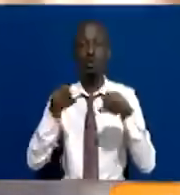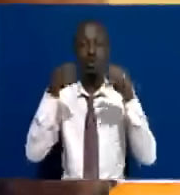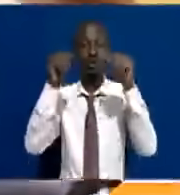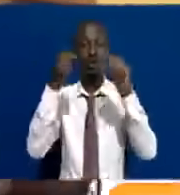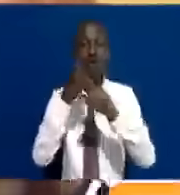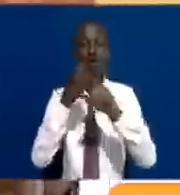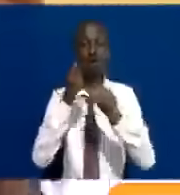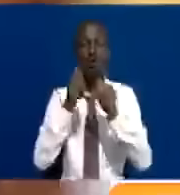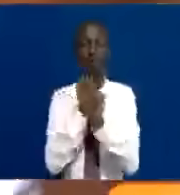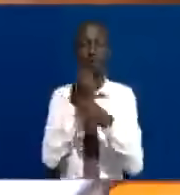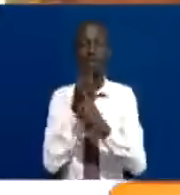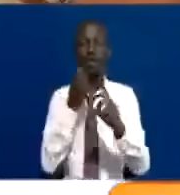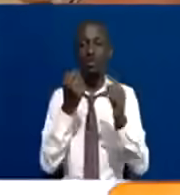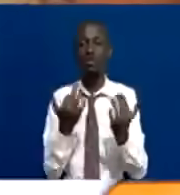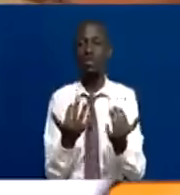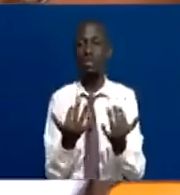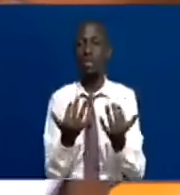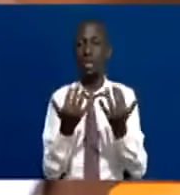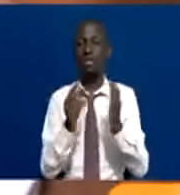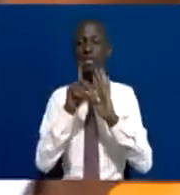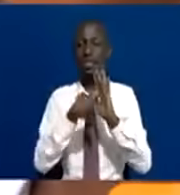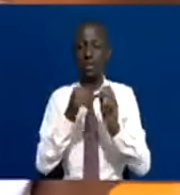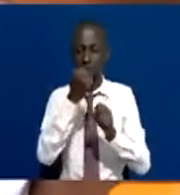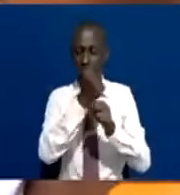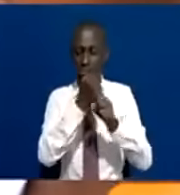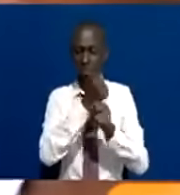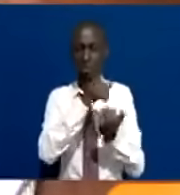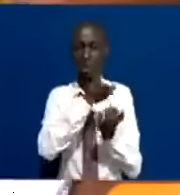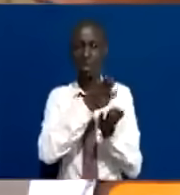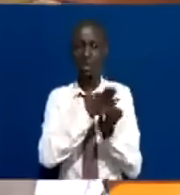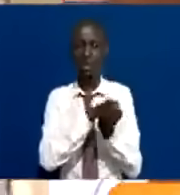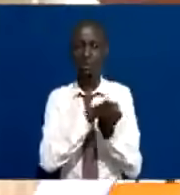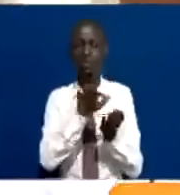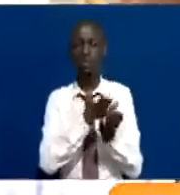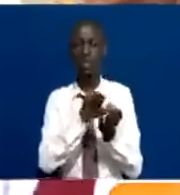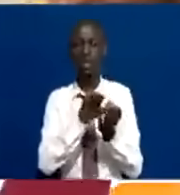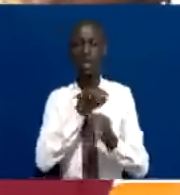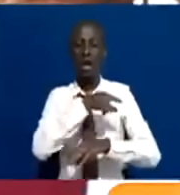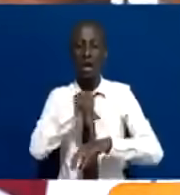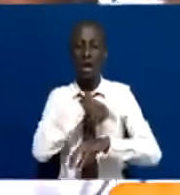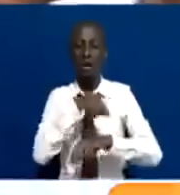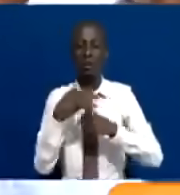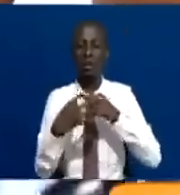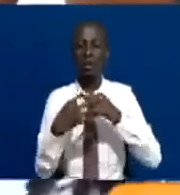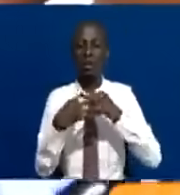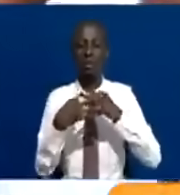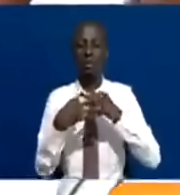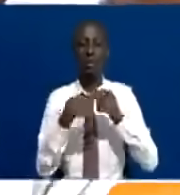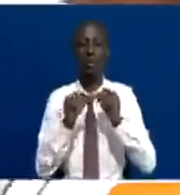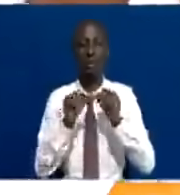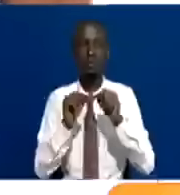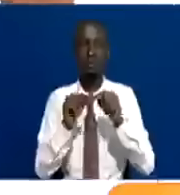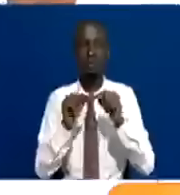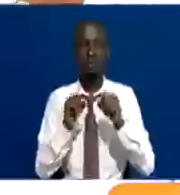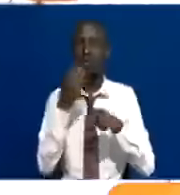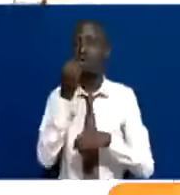from grass. The product is mixed and stored in this incubator for 8 hours to make the solution fit